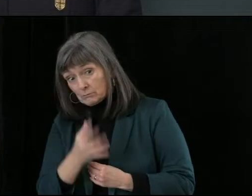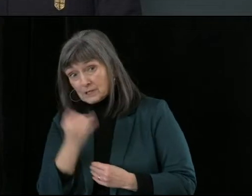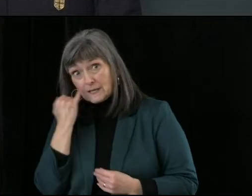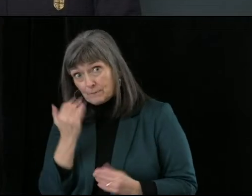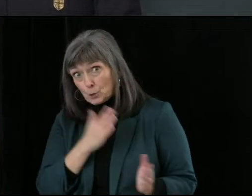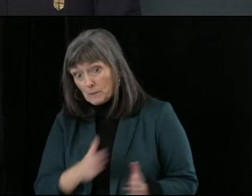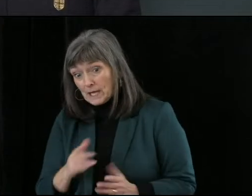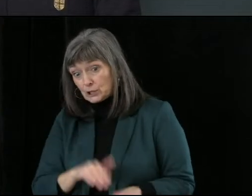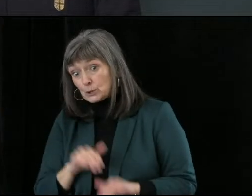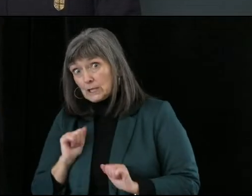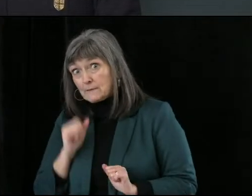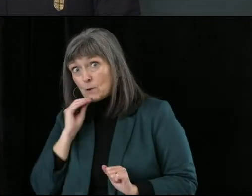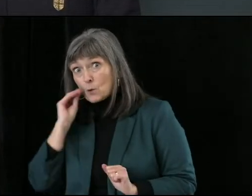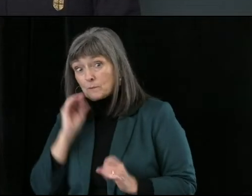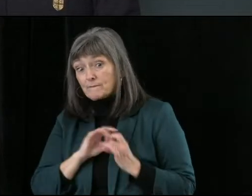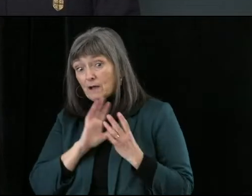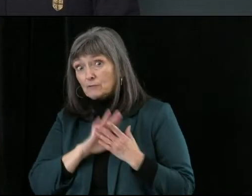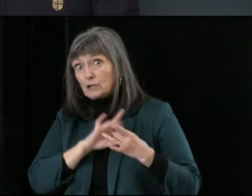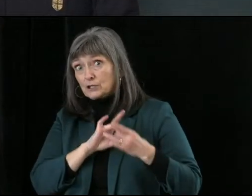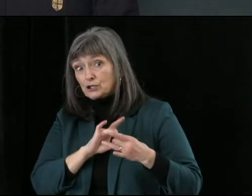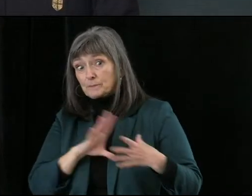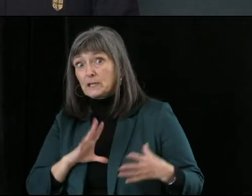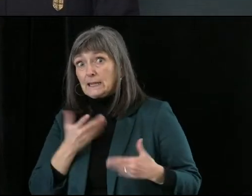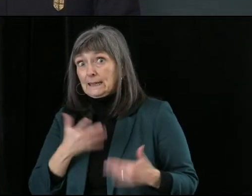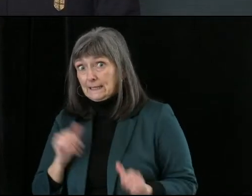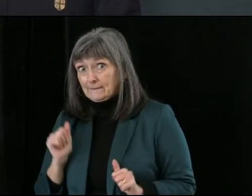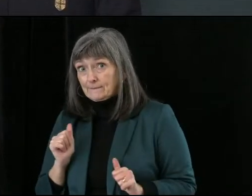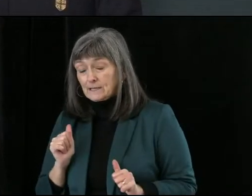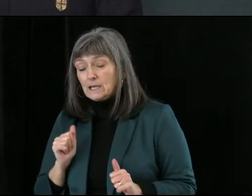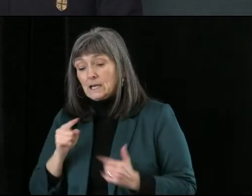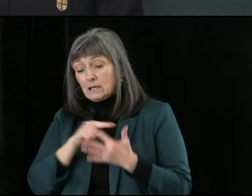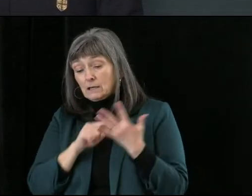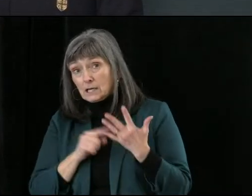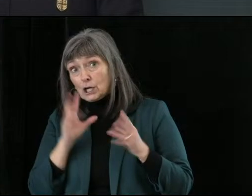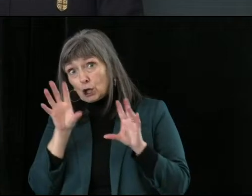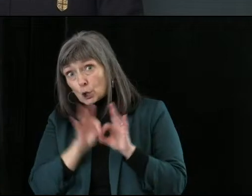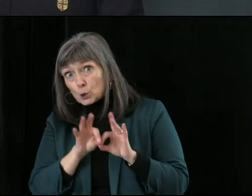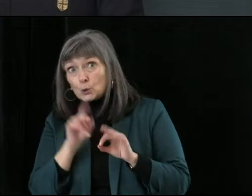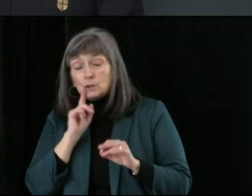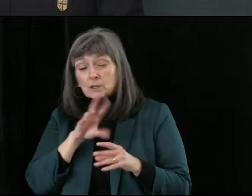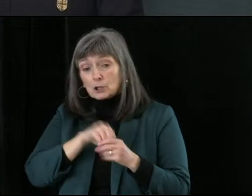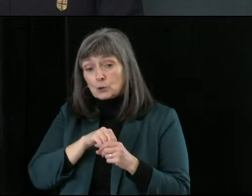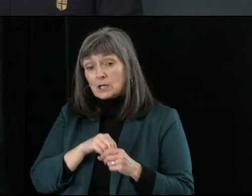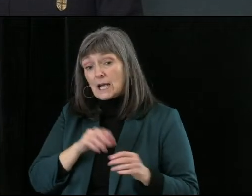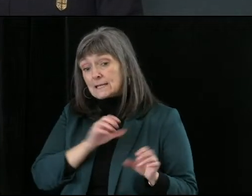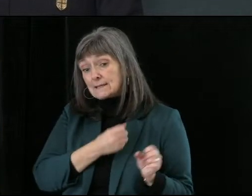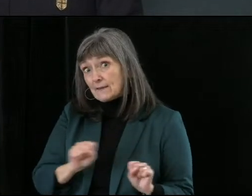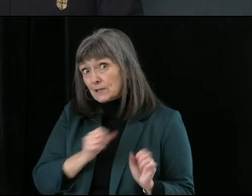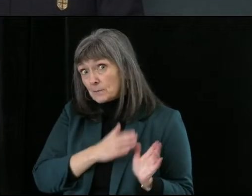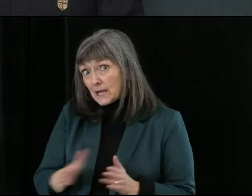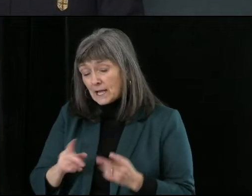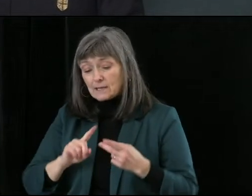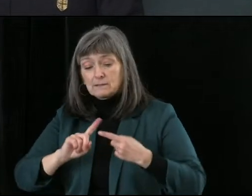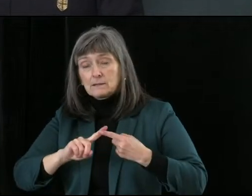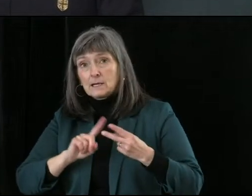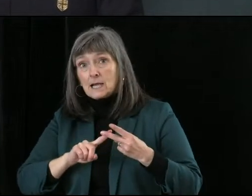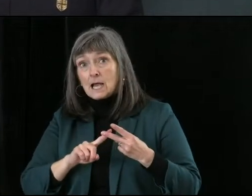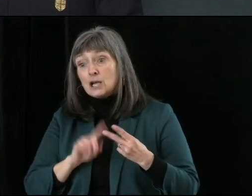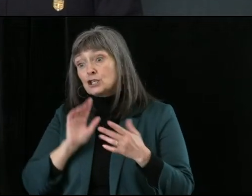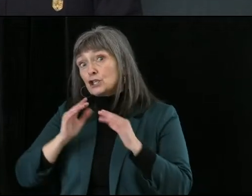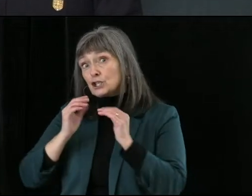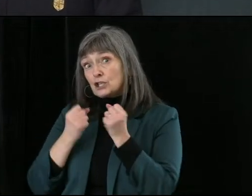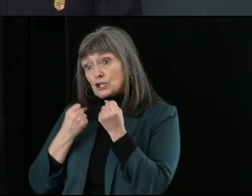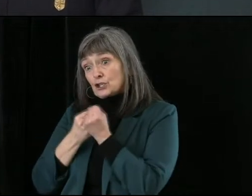planning to exit a violent relationship. It includes tips on how to create a safety plan, contact numbers for